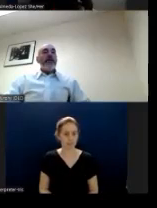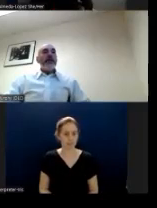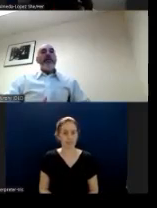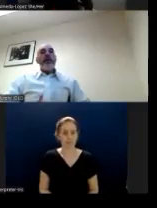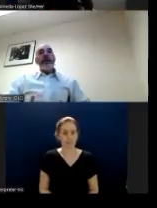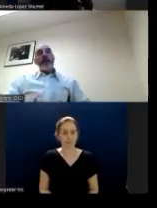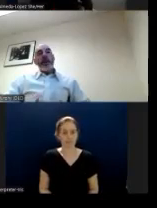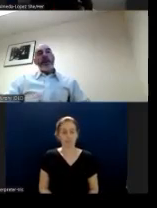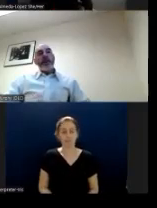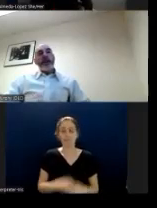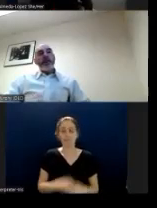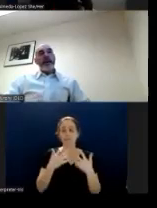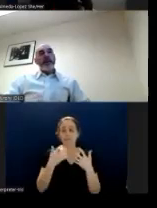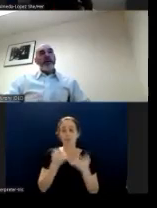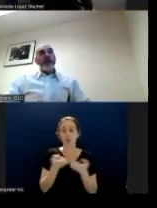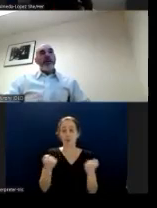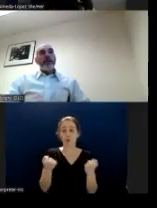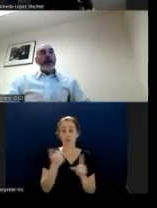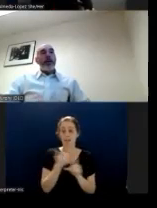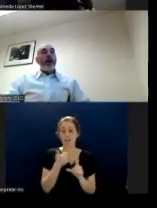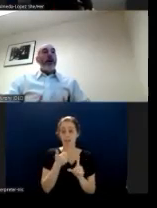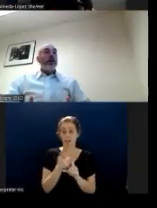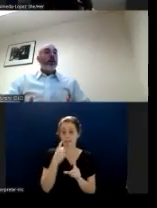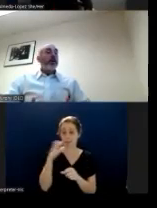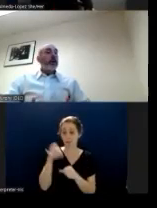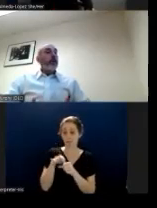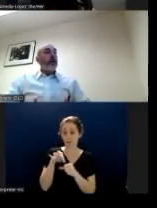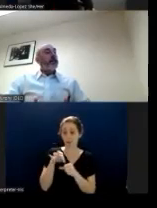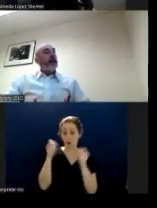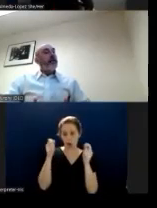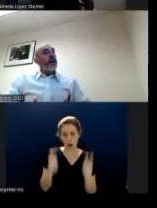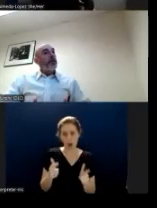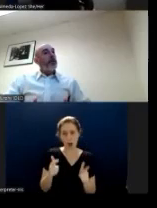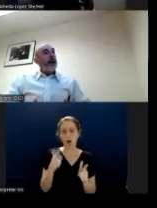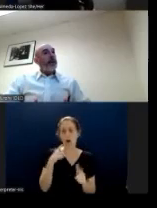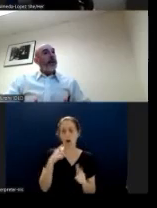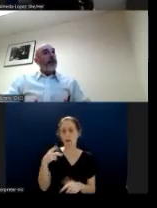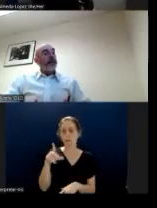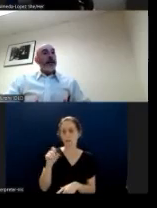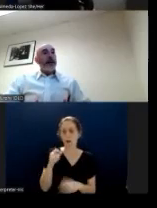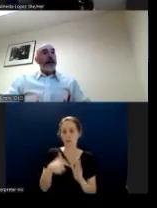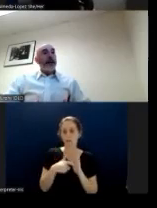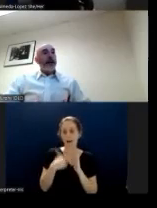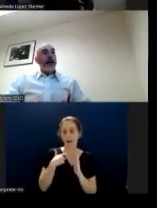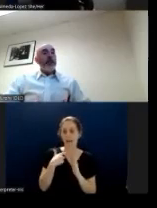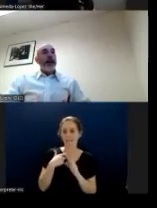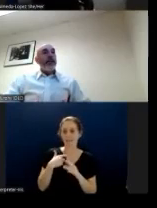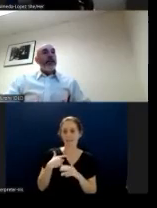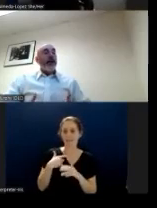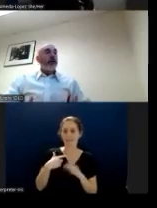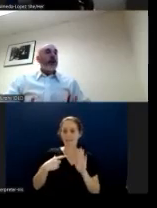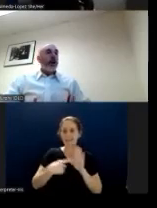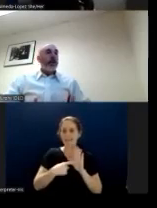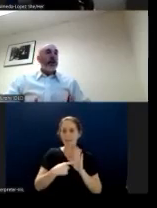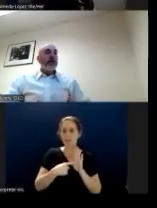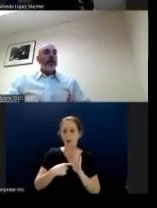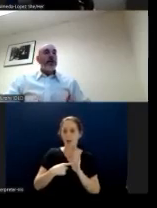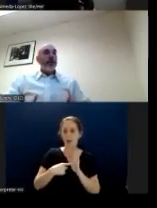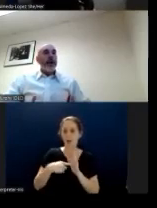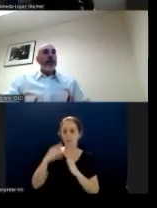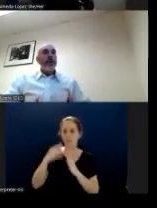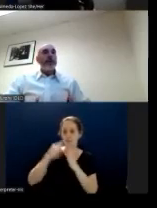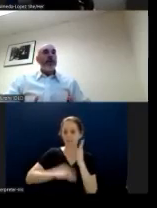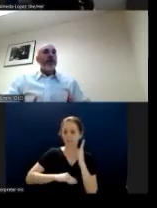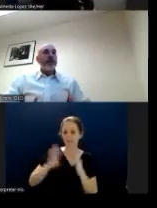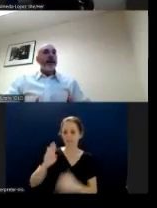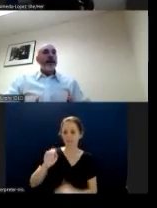The voting equipment that's being used, all polls are required to have sample ballots, and there are requirements for